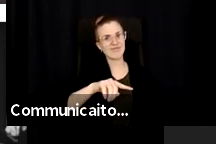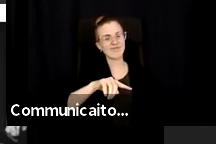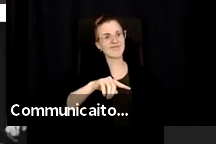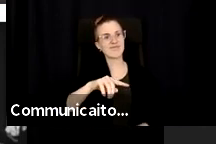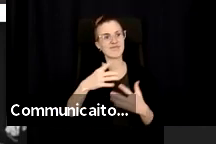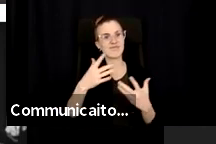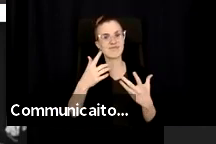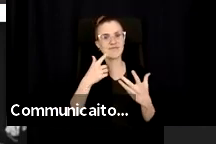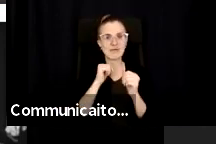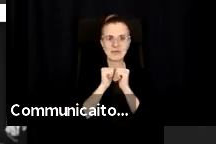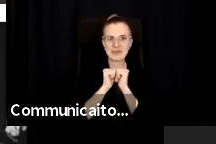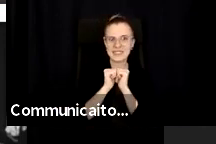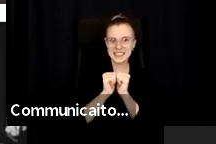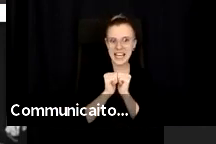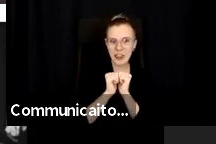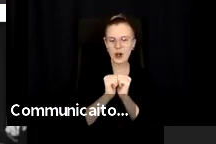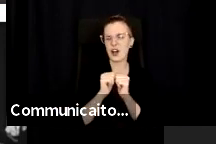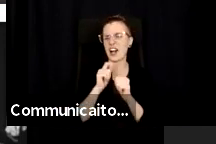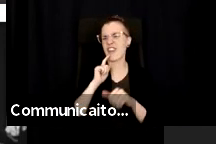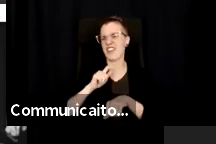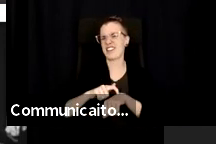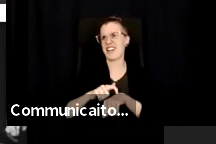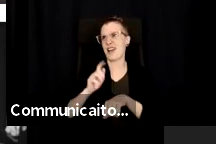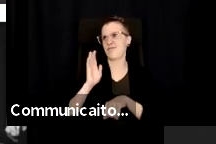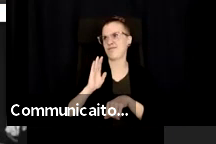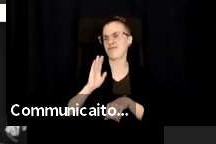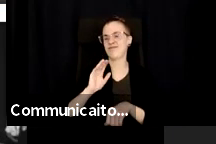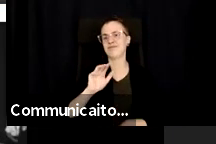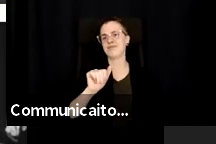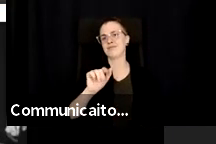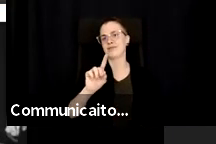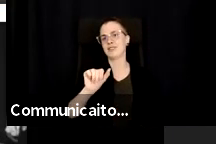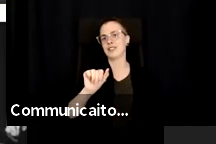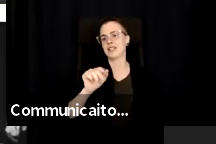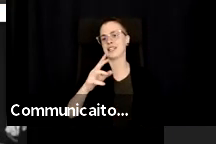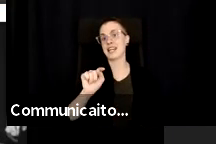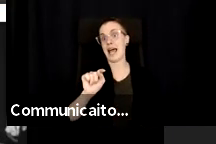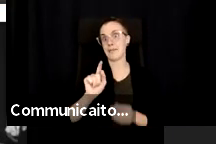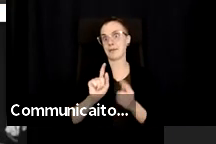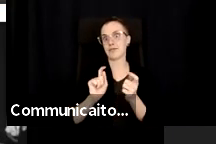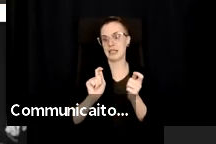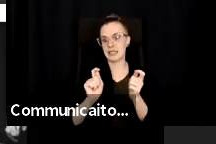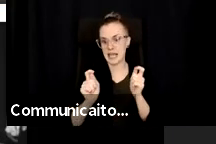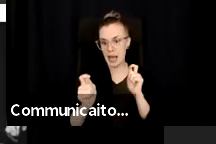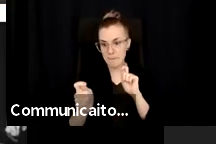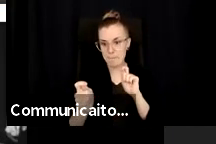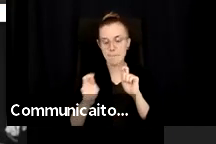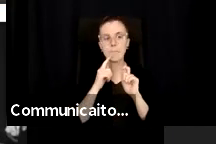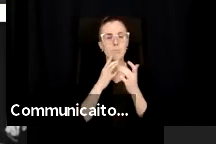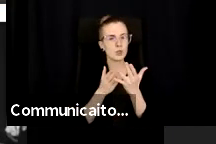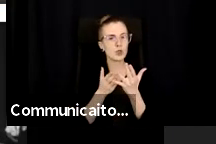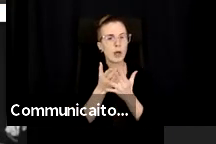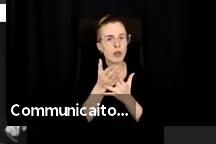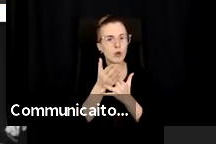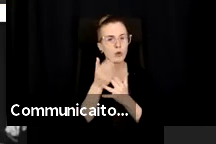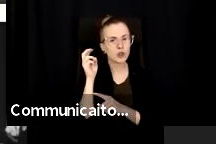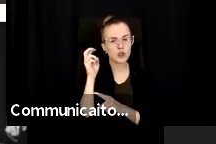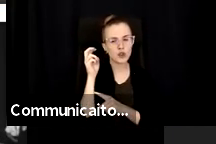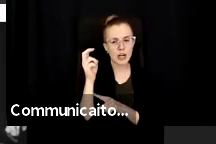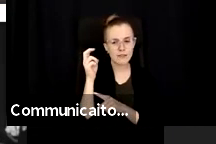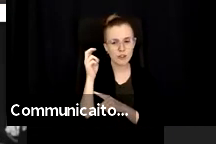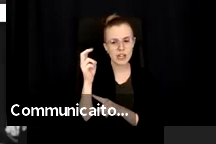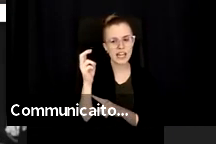were together. And, you know, at the time, ADAPT was going through the transportation, We Will